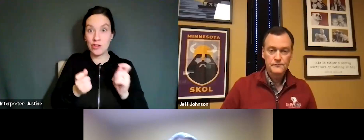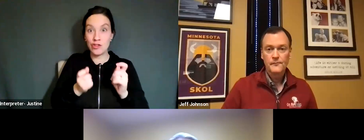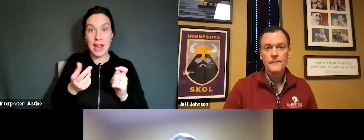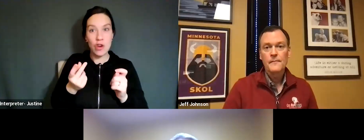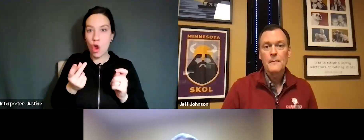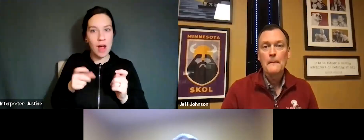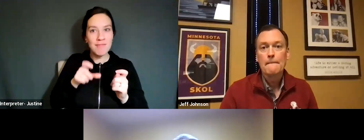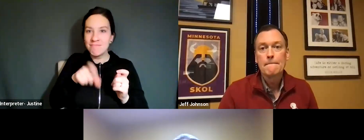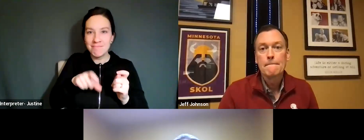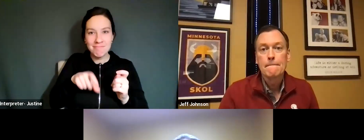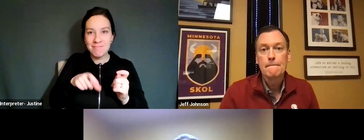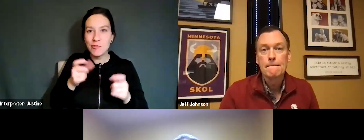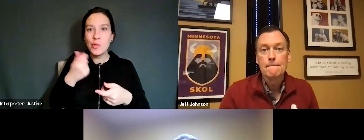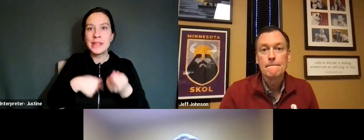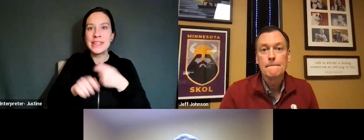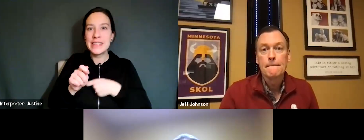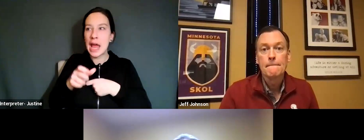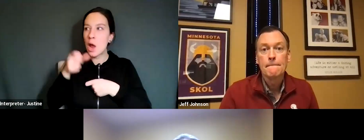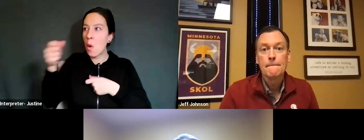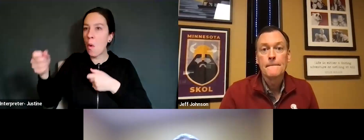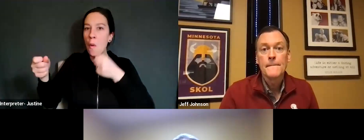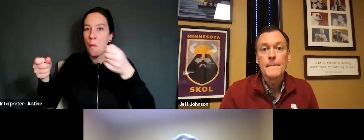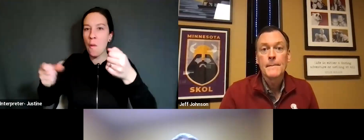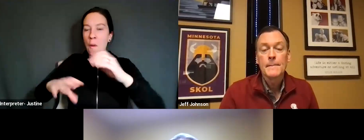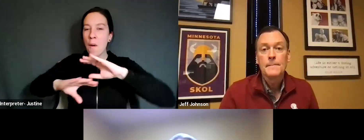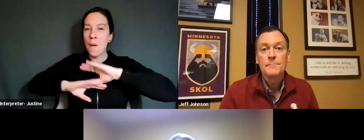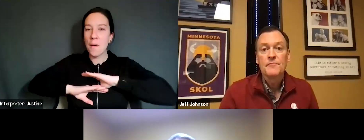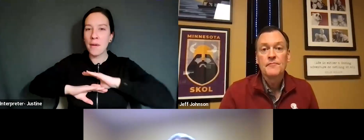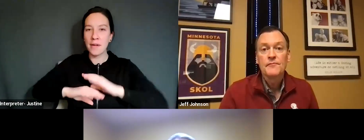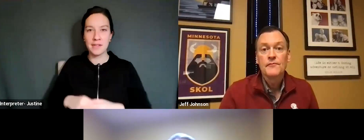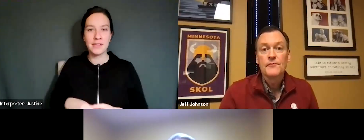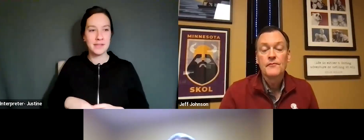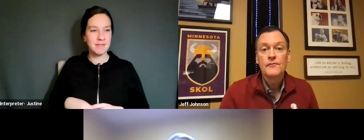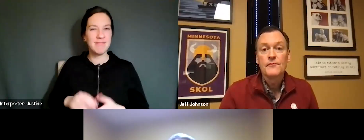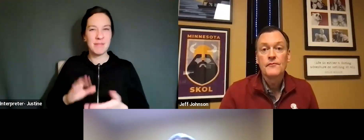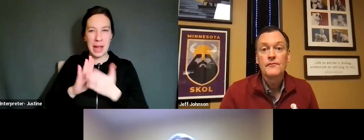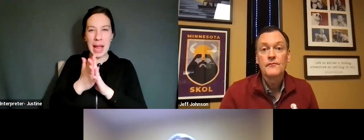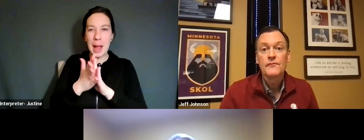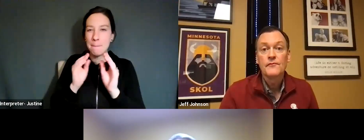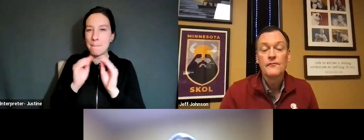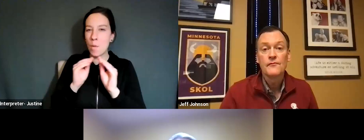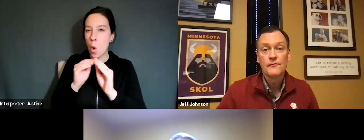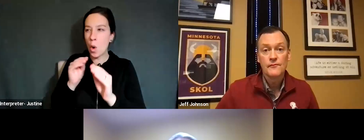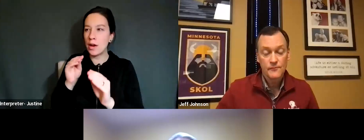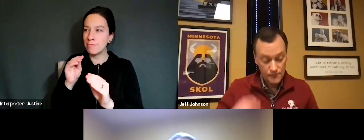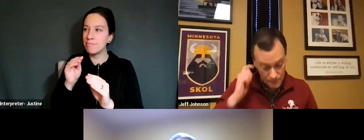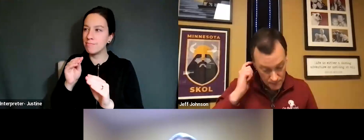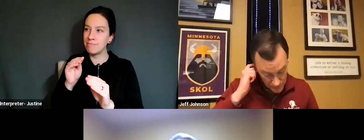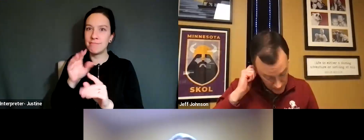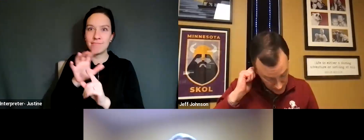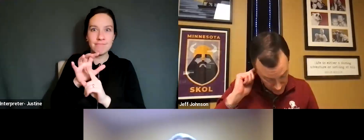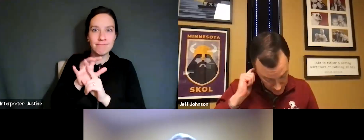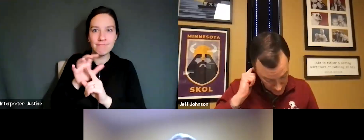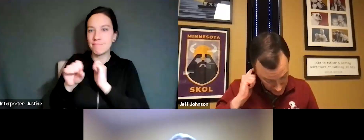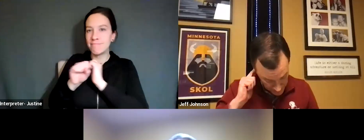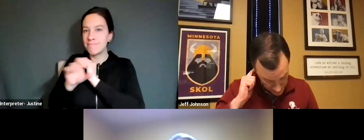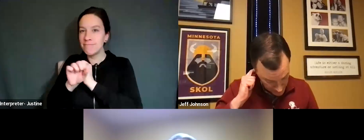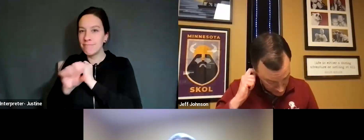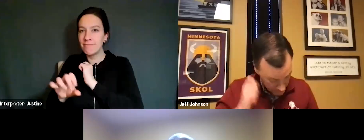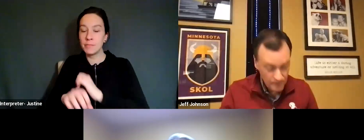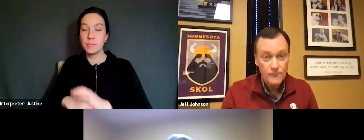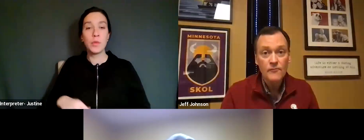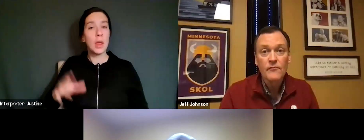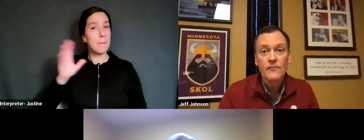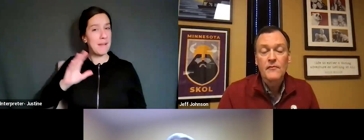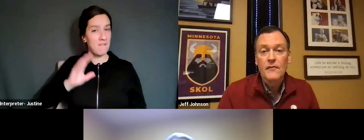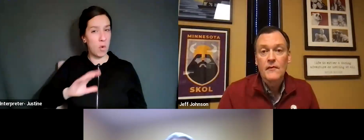more publicity and things like that. In the past, when we've talked to facilities about a fee, there's